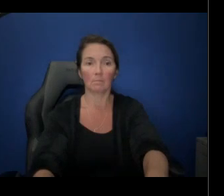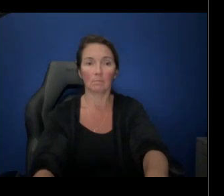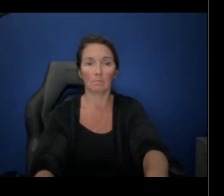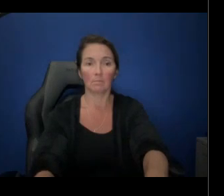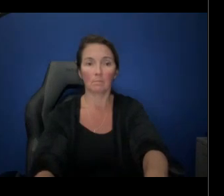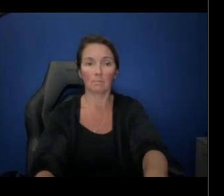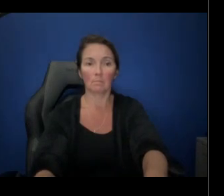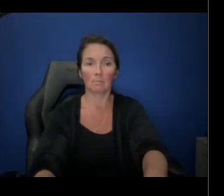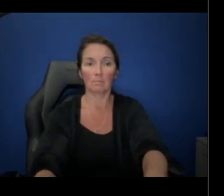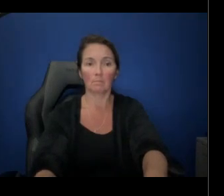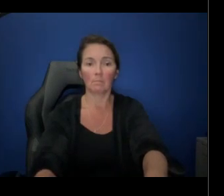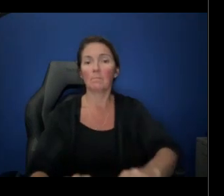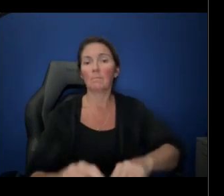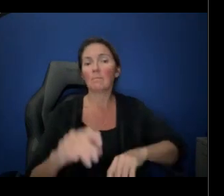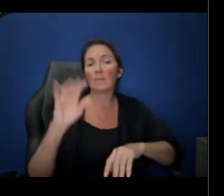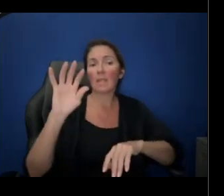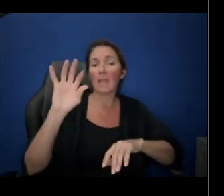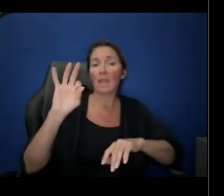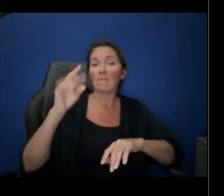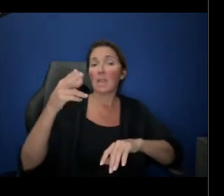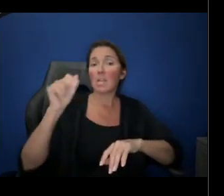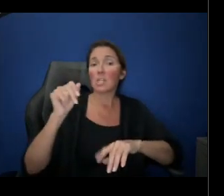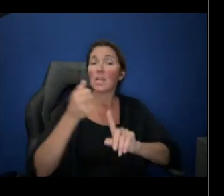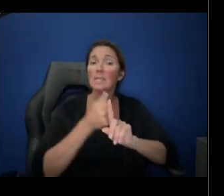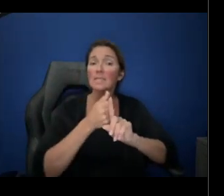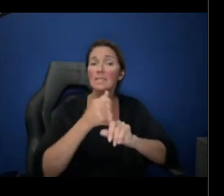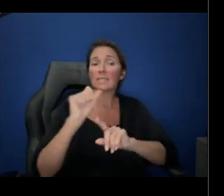FHA safe harbors.